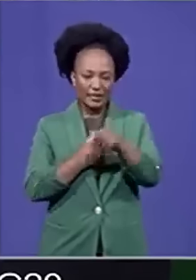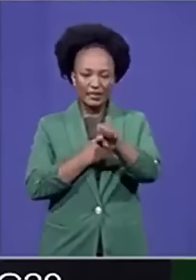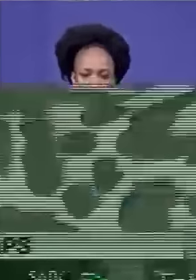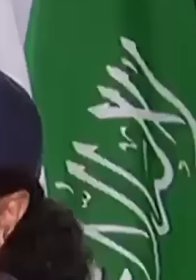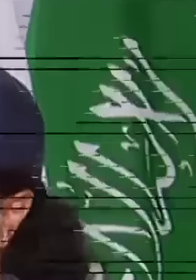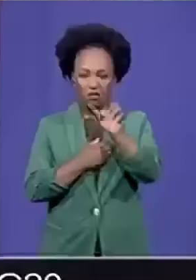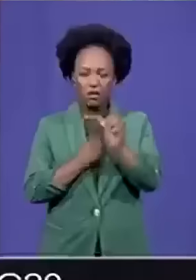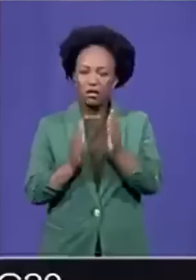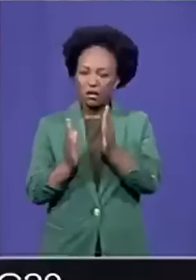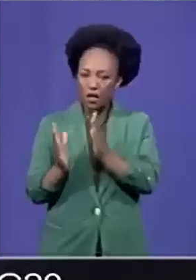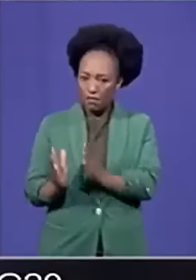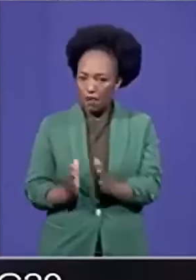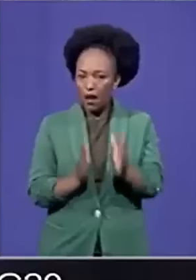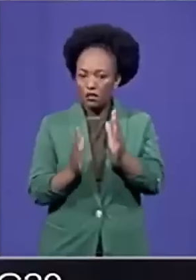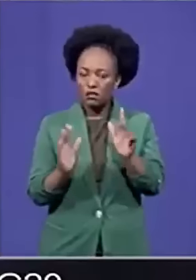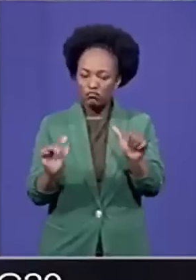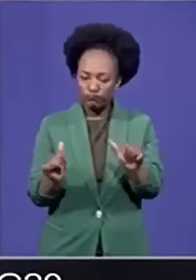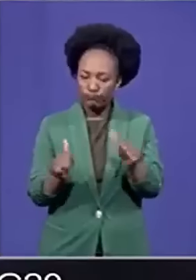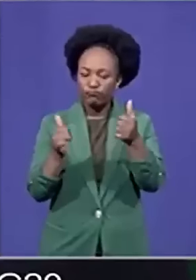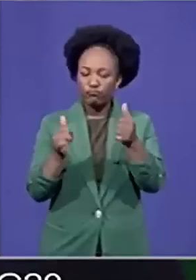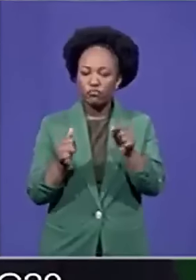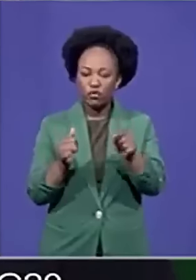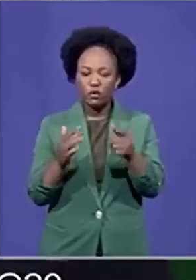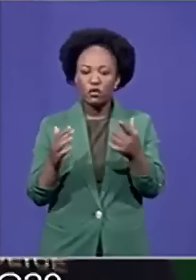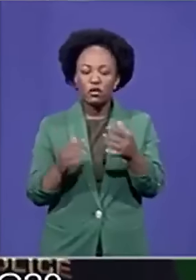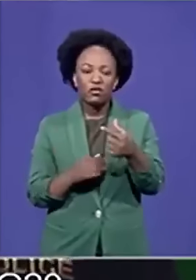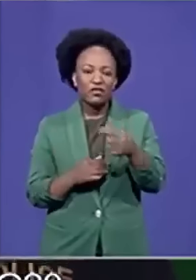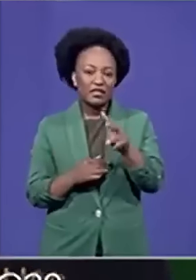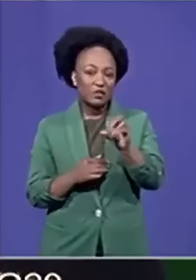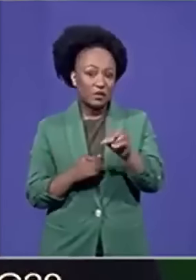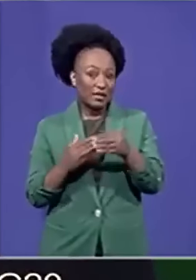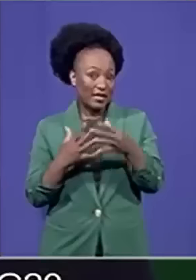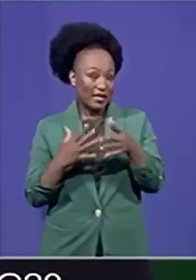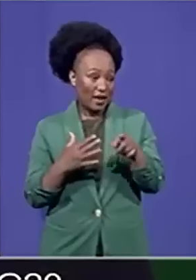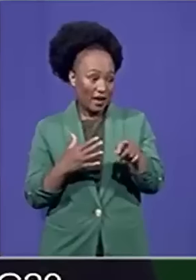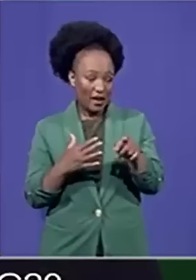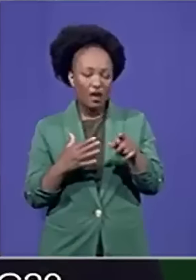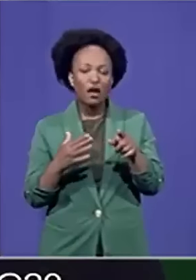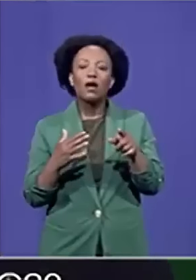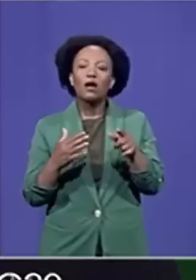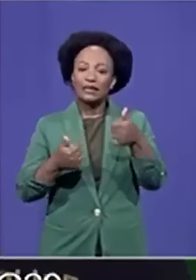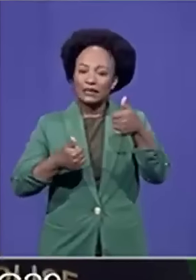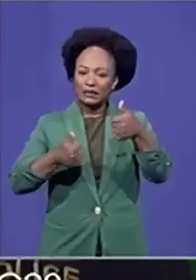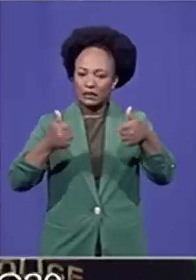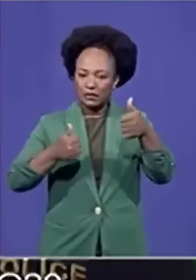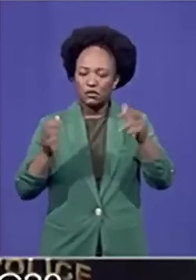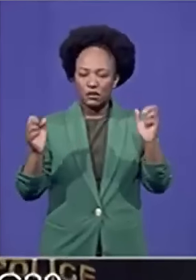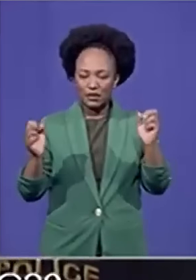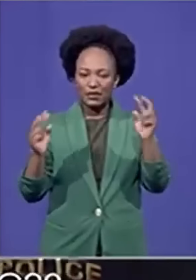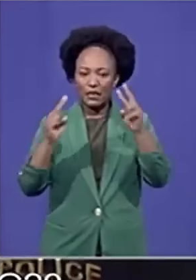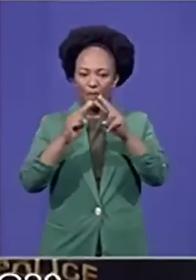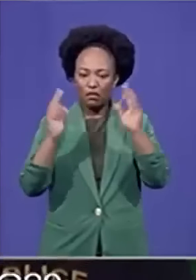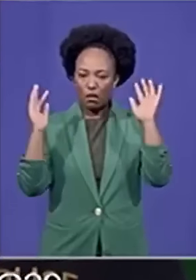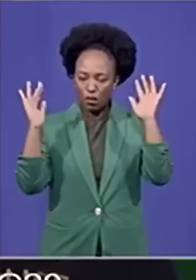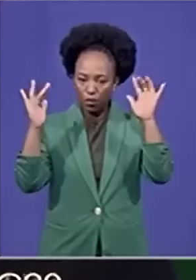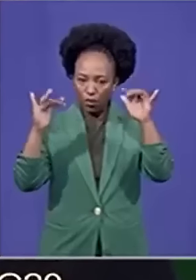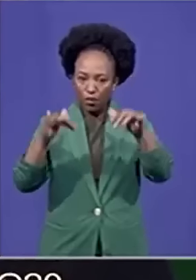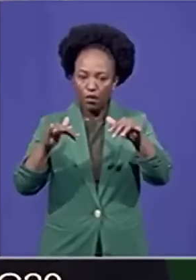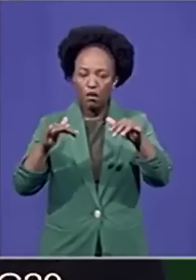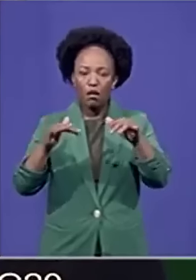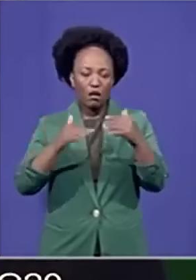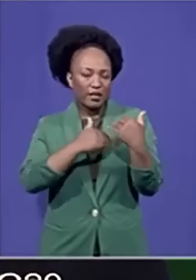re ipakentse go netefatsa gore this G20 Leaders Summit it takes place in a safe and secure environment.